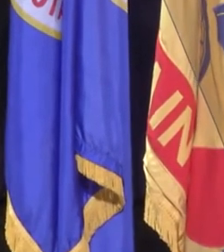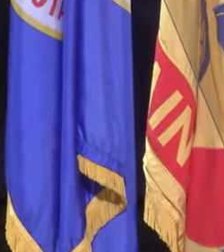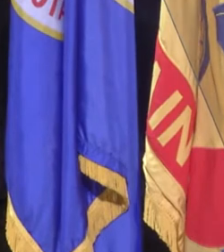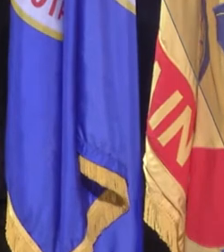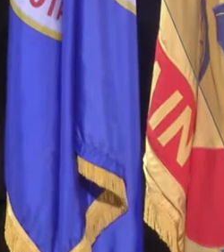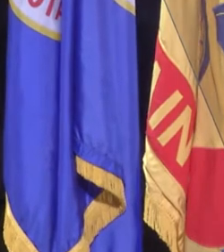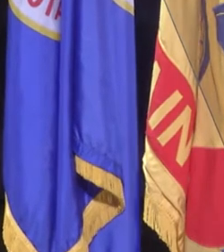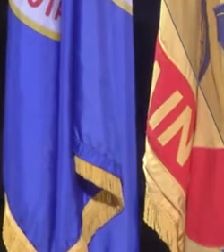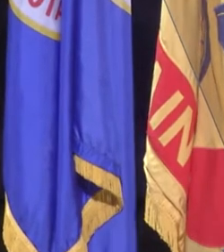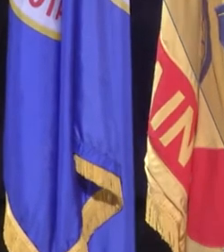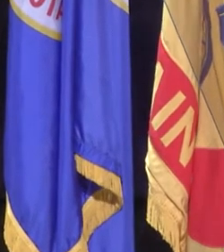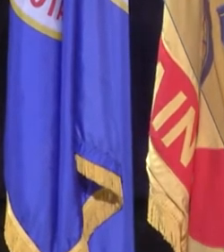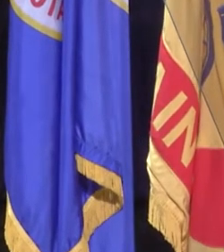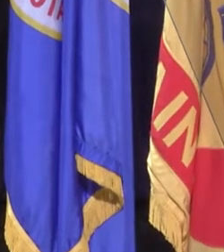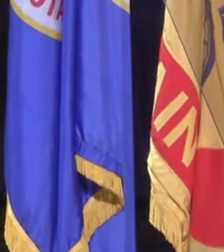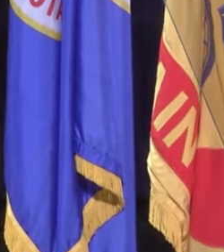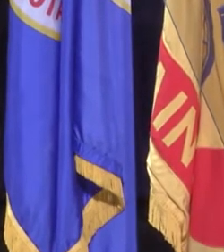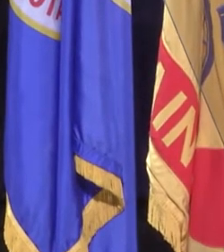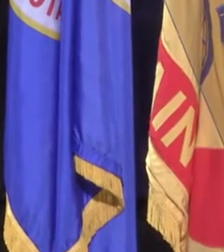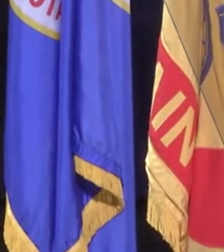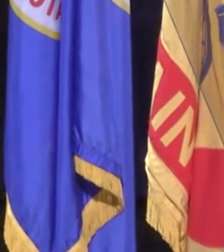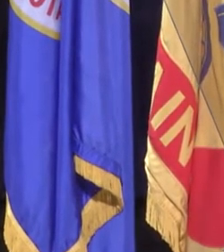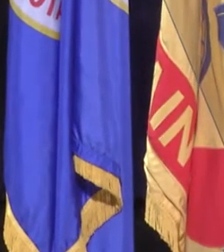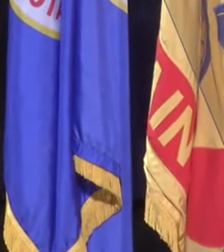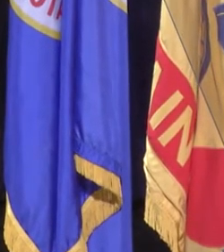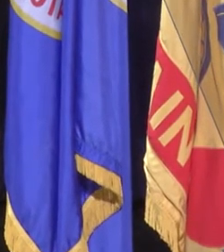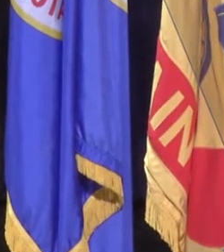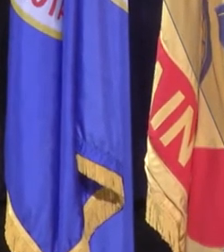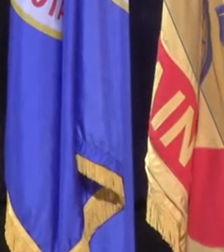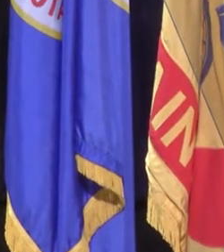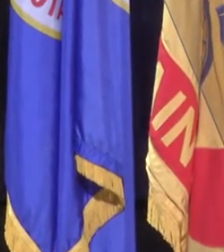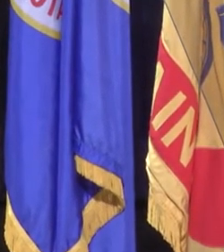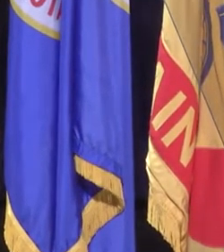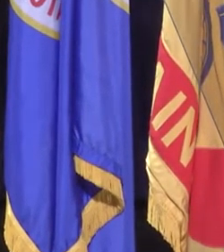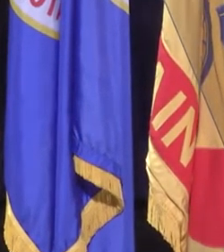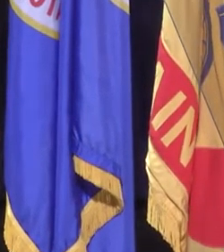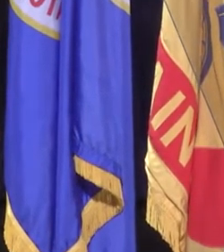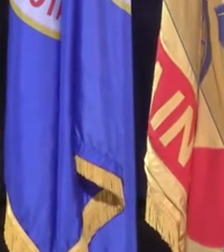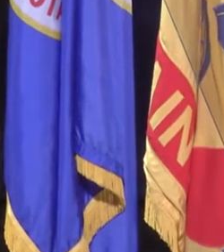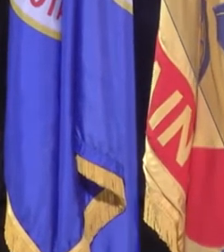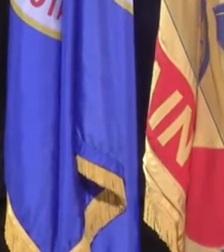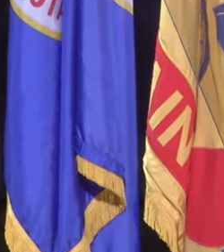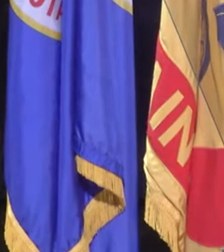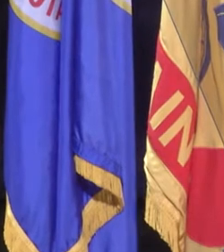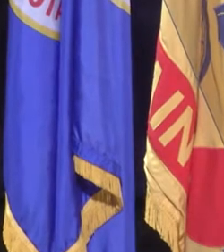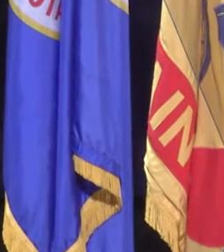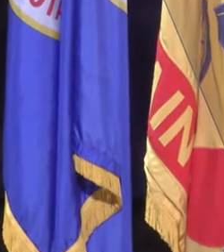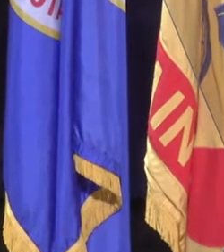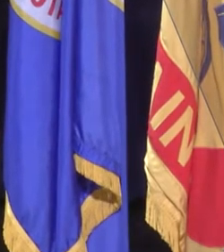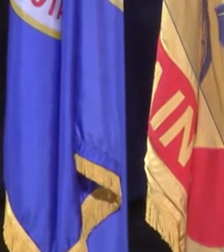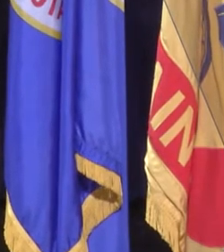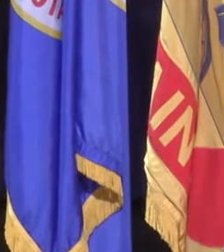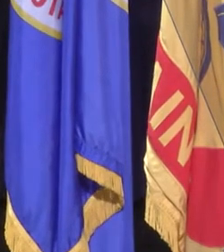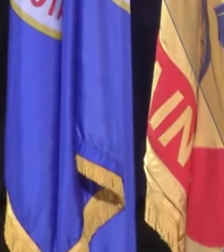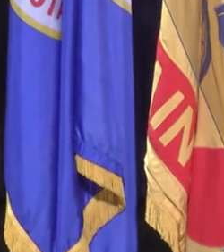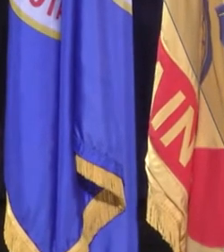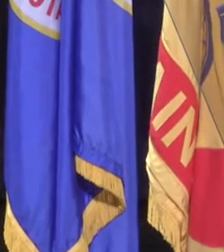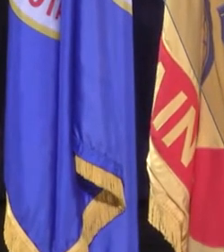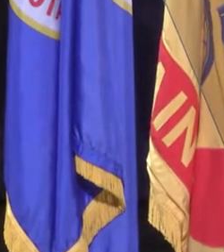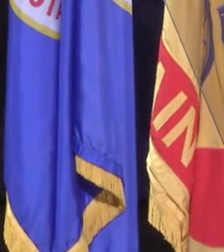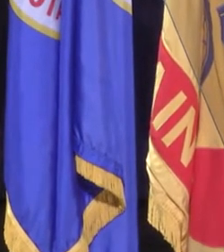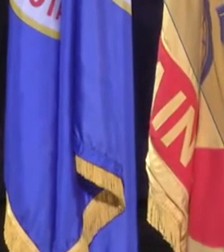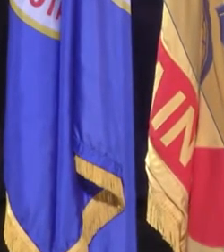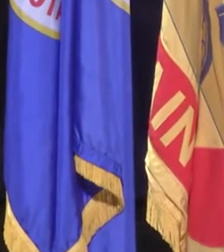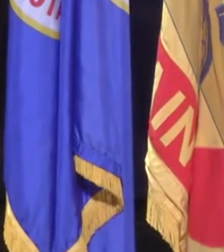like mayor Carter and his team are making changes at bringing new faces to City Hall today's state of our city address is meant to break out of